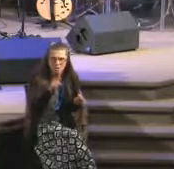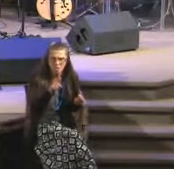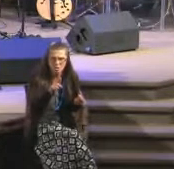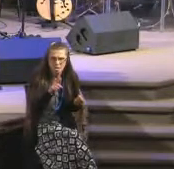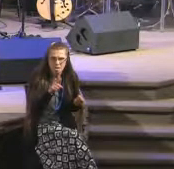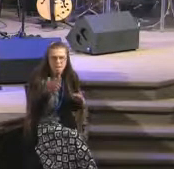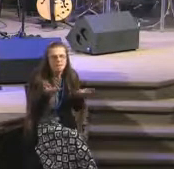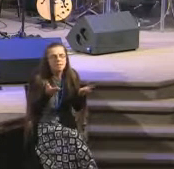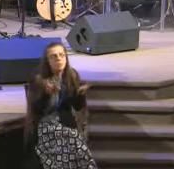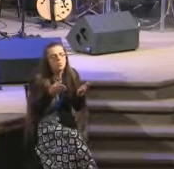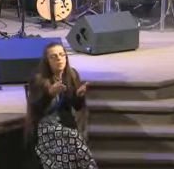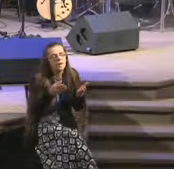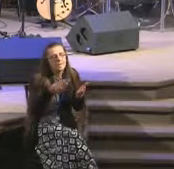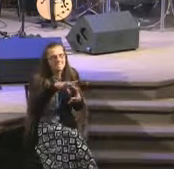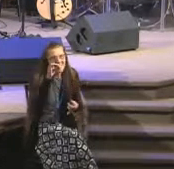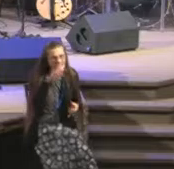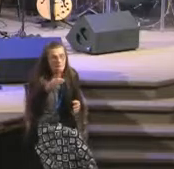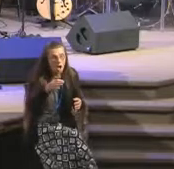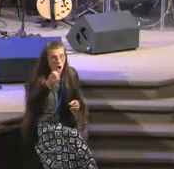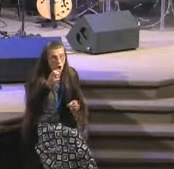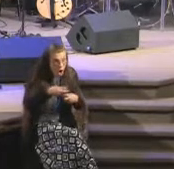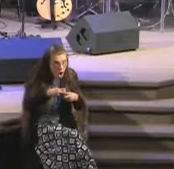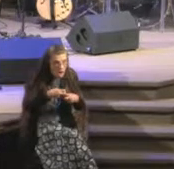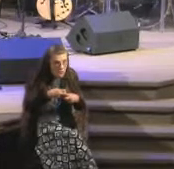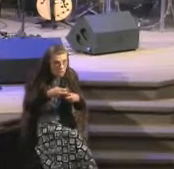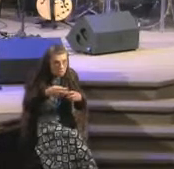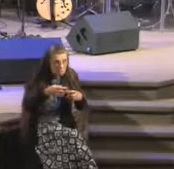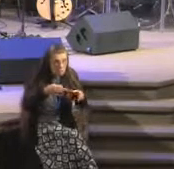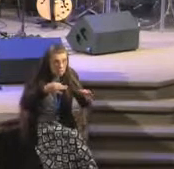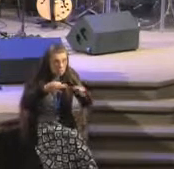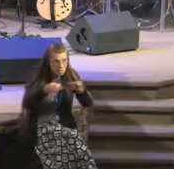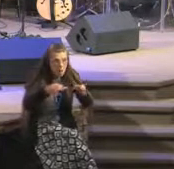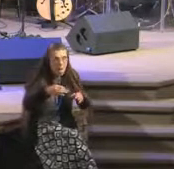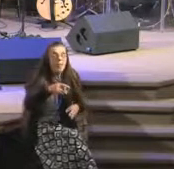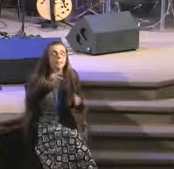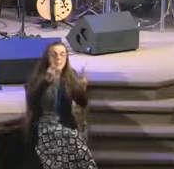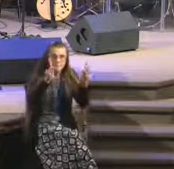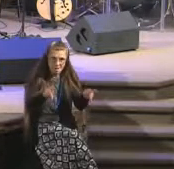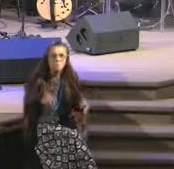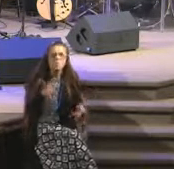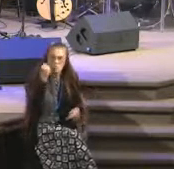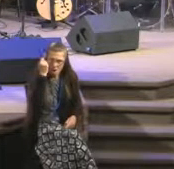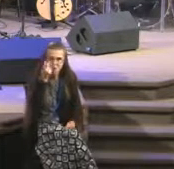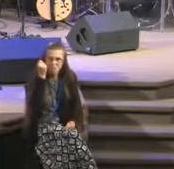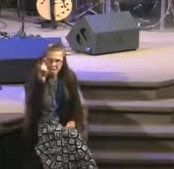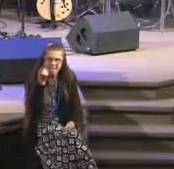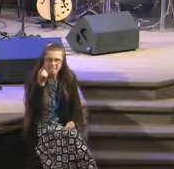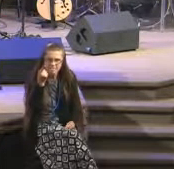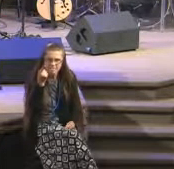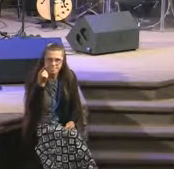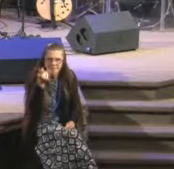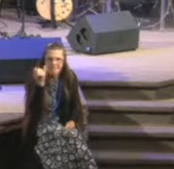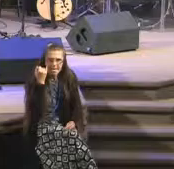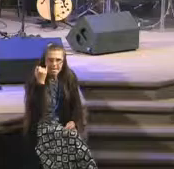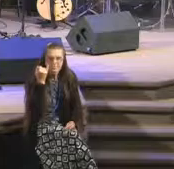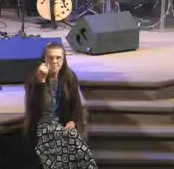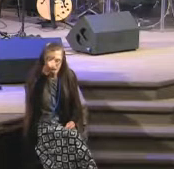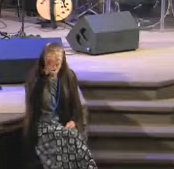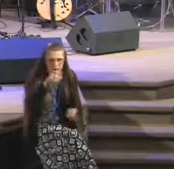find it hard to describe, if it's God, people are going to understand. The people of God are going to understand what you're